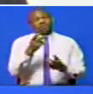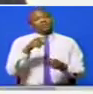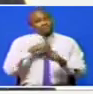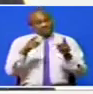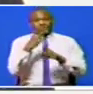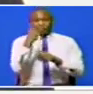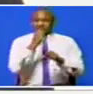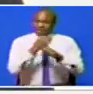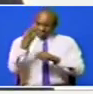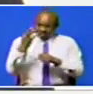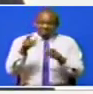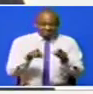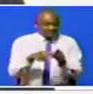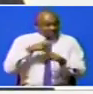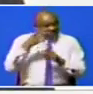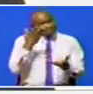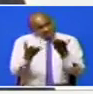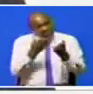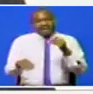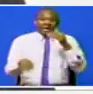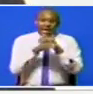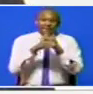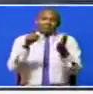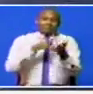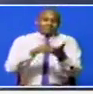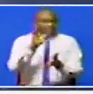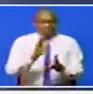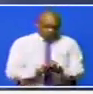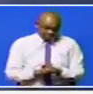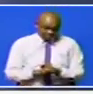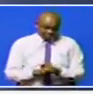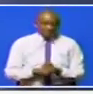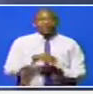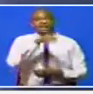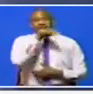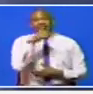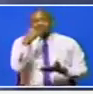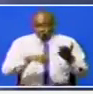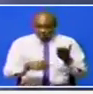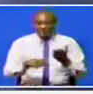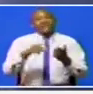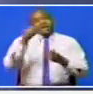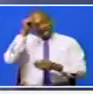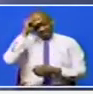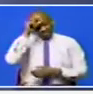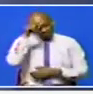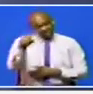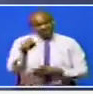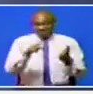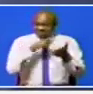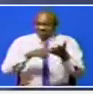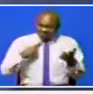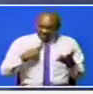can compound the problems we face as a country. Odinga also condemned the government over what he termed